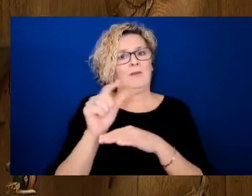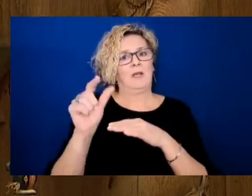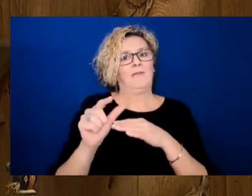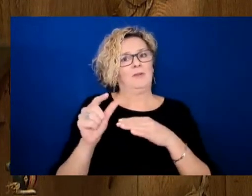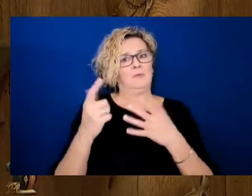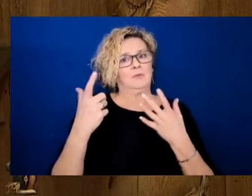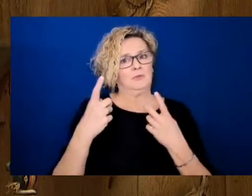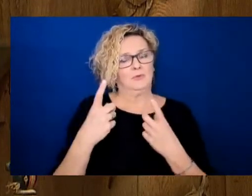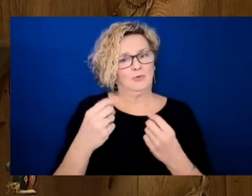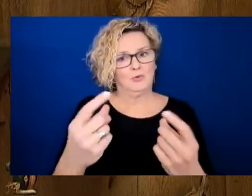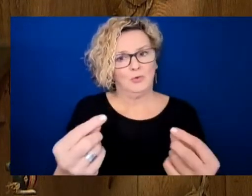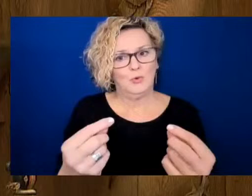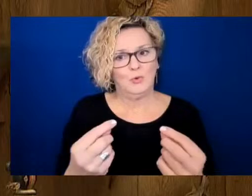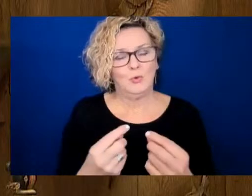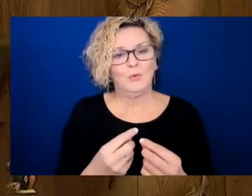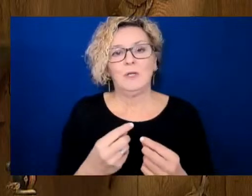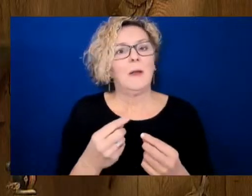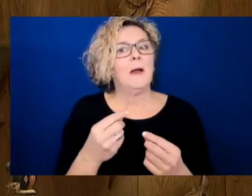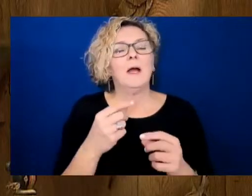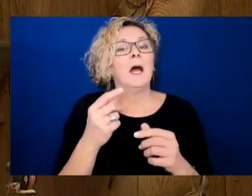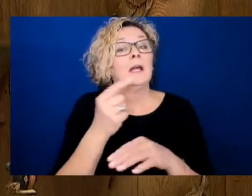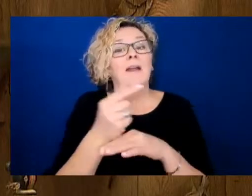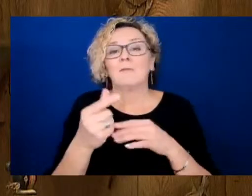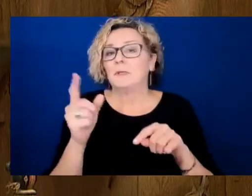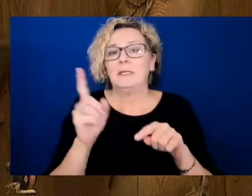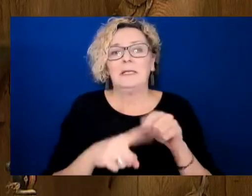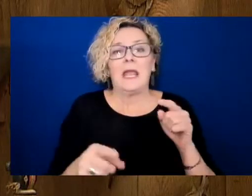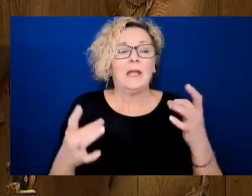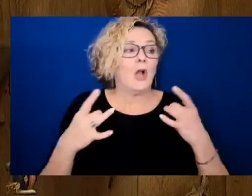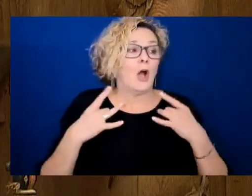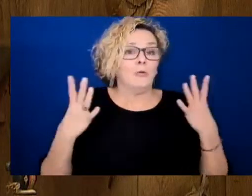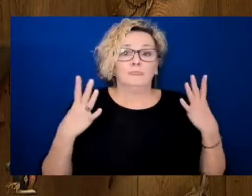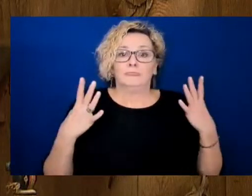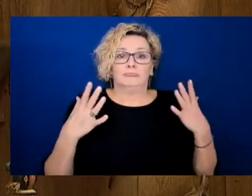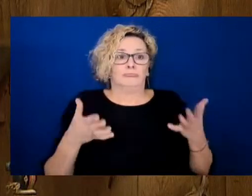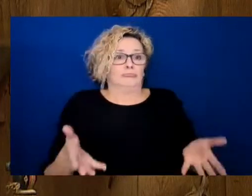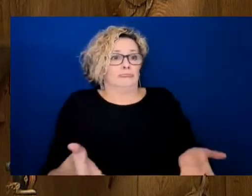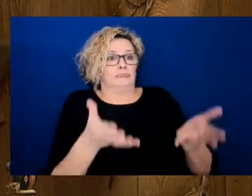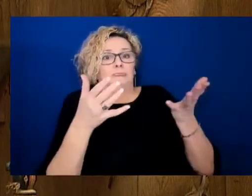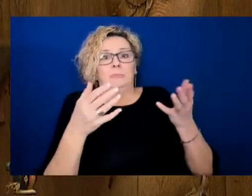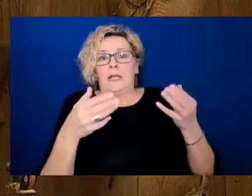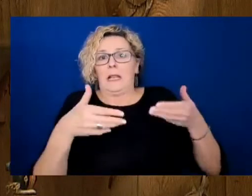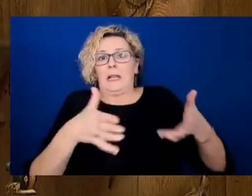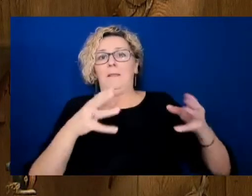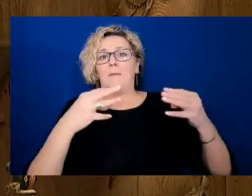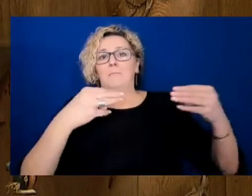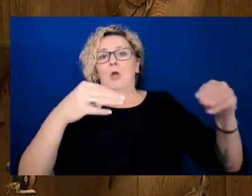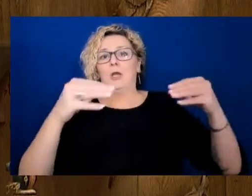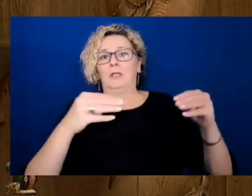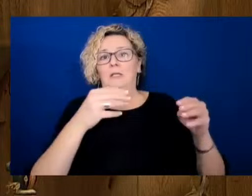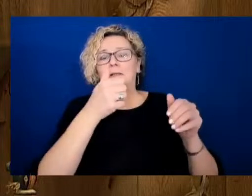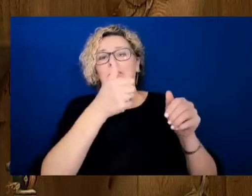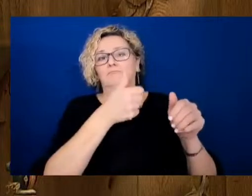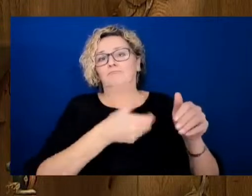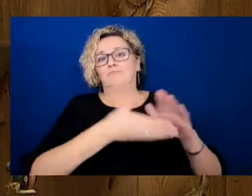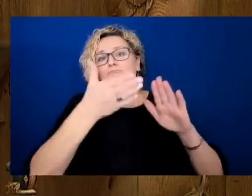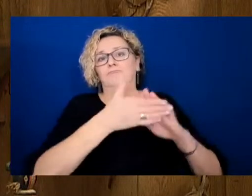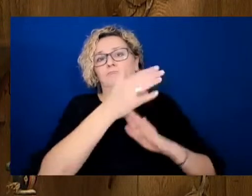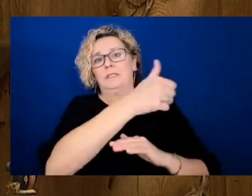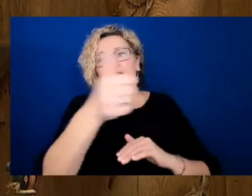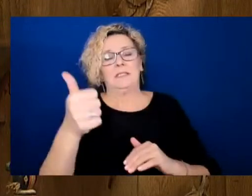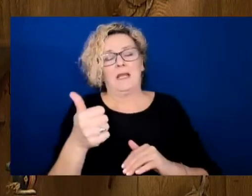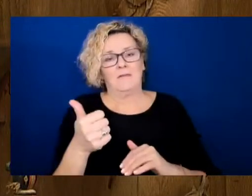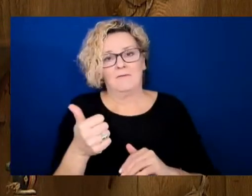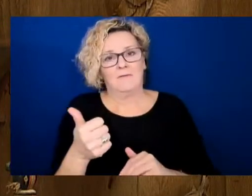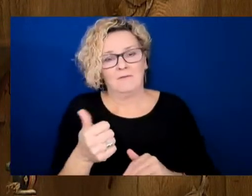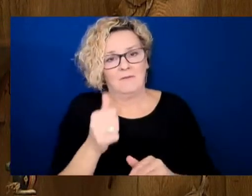we got into this crisis in the first place. The market alone has not been able to deliver the homes that working and middle-class